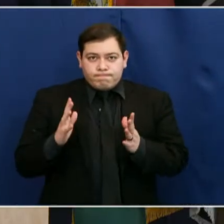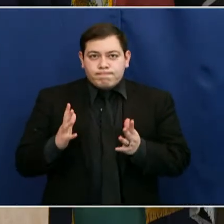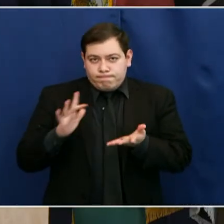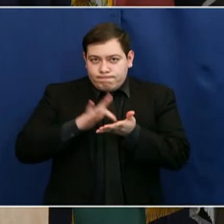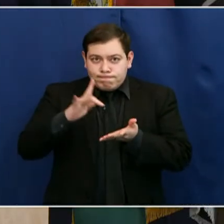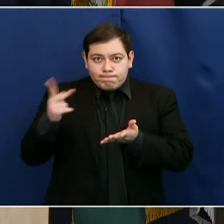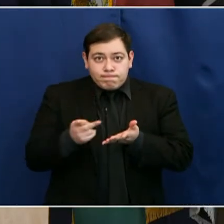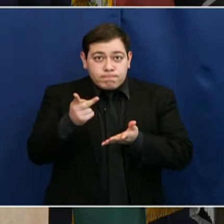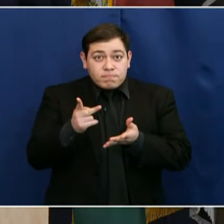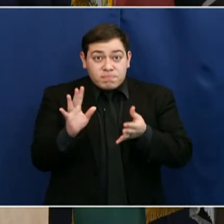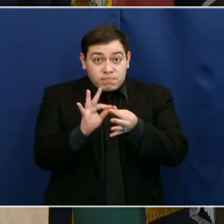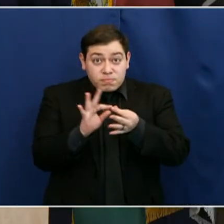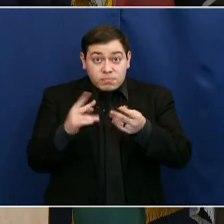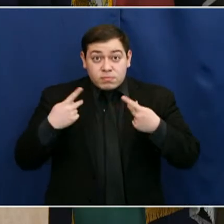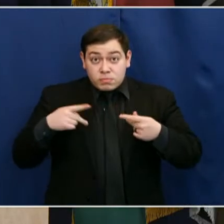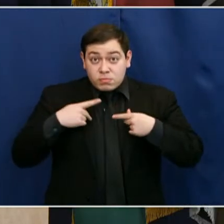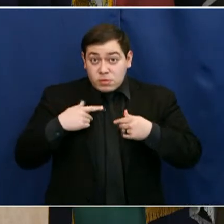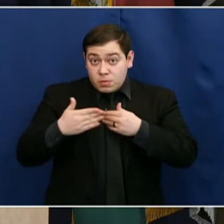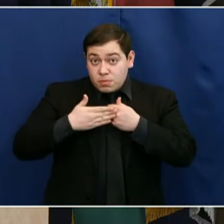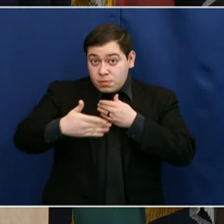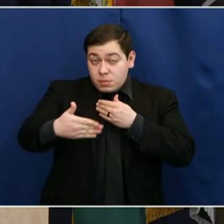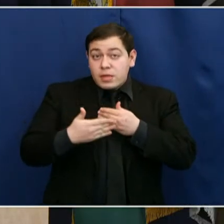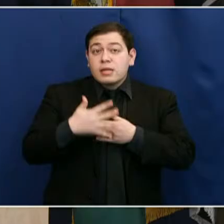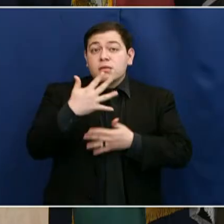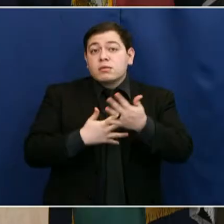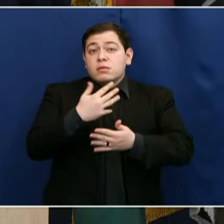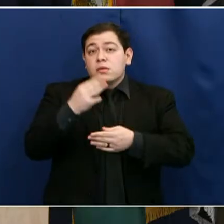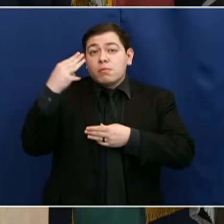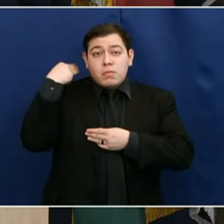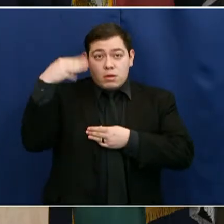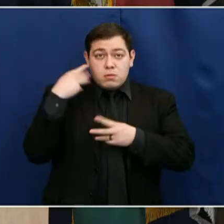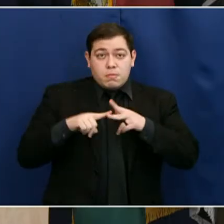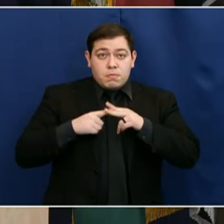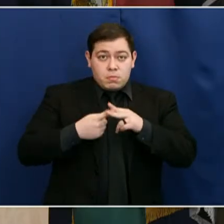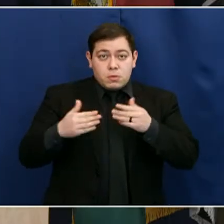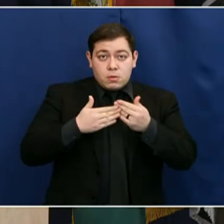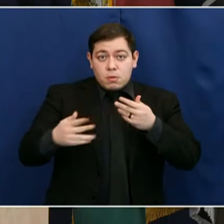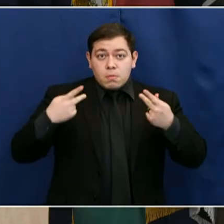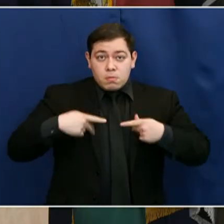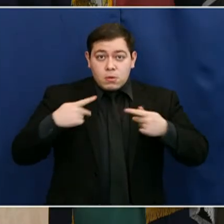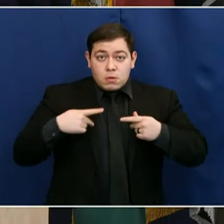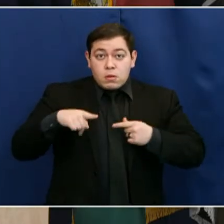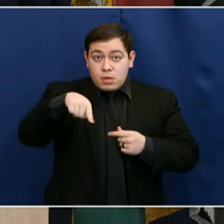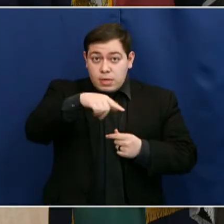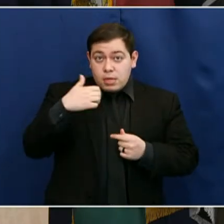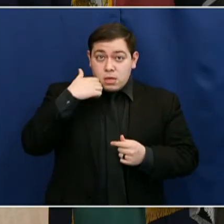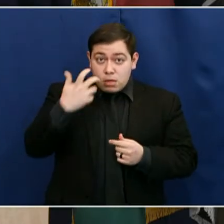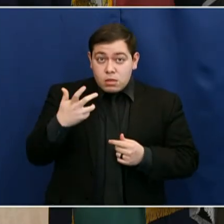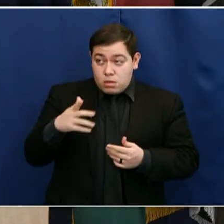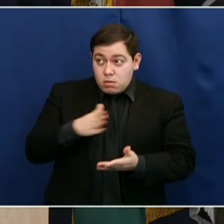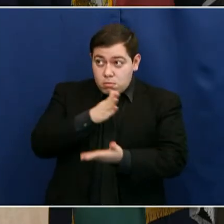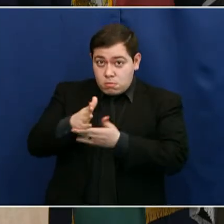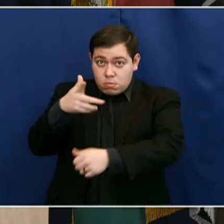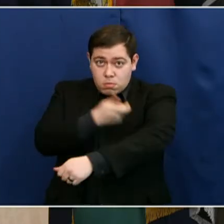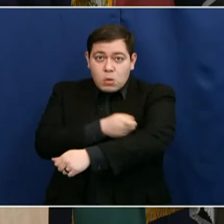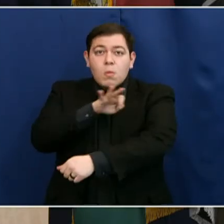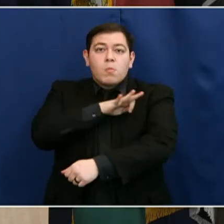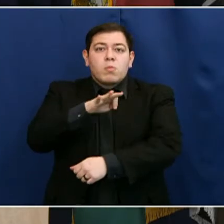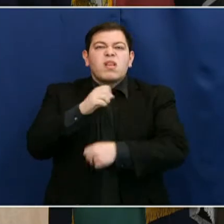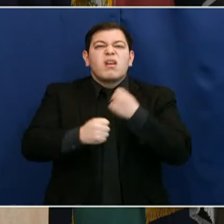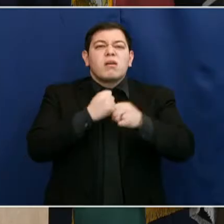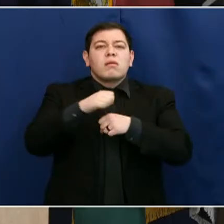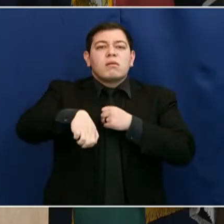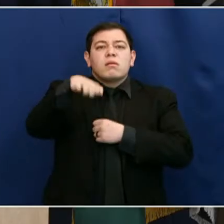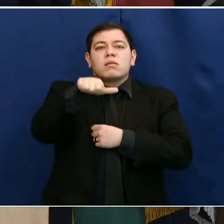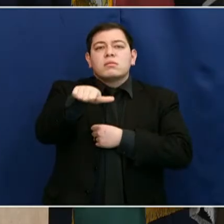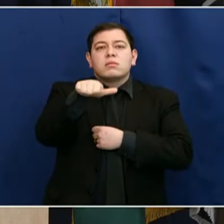vamos a abrirla para una nueva fase de personas, ¿verdad? Sabemos que para muchas personas que no tienen acceso a médicos va a ser un poco